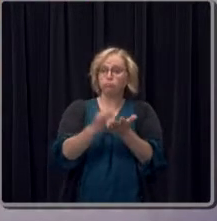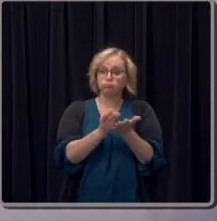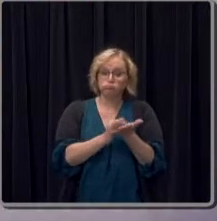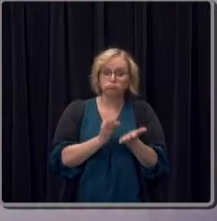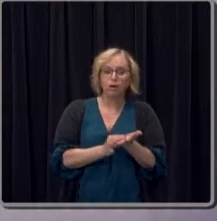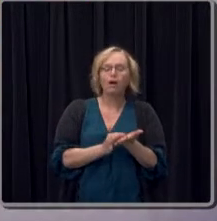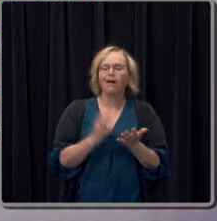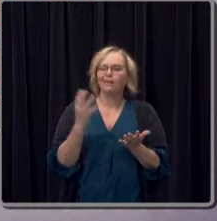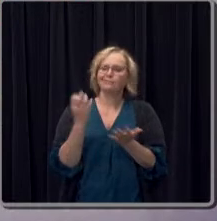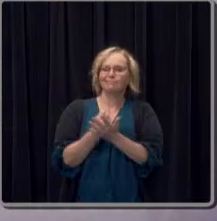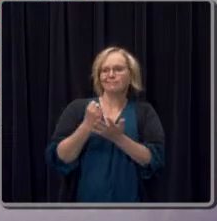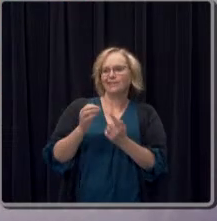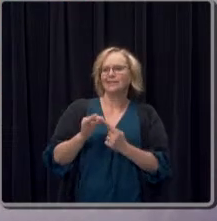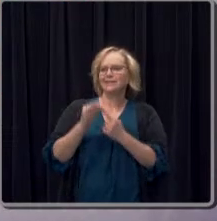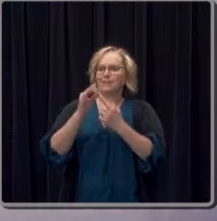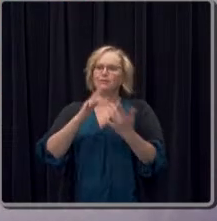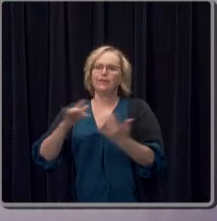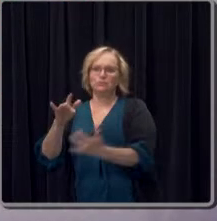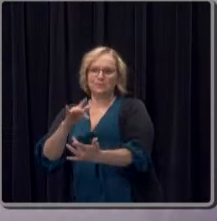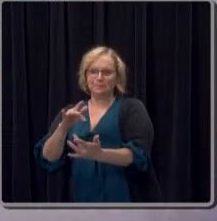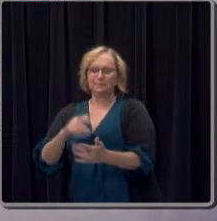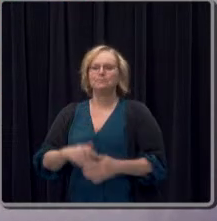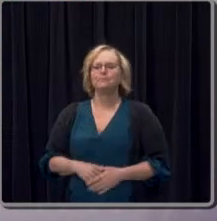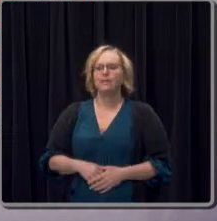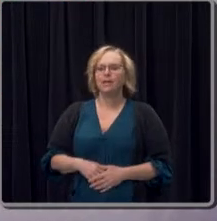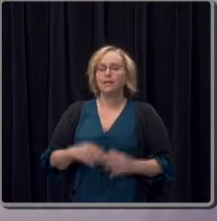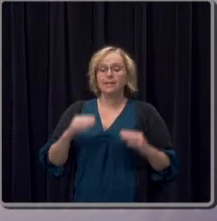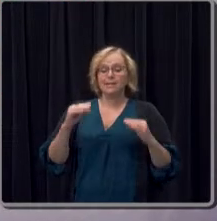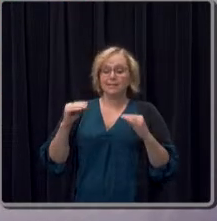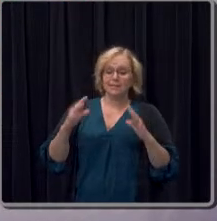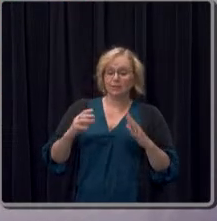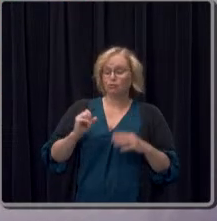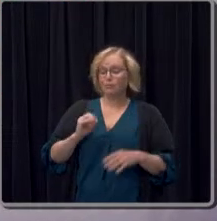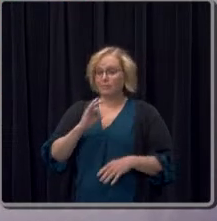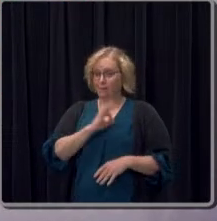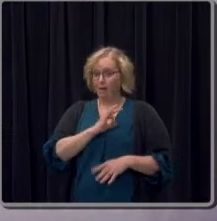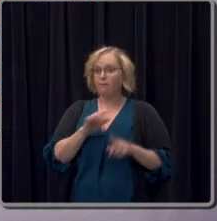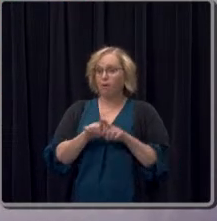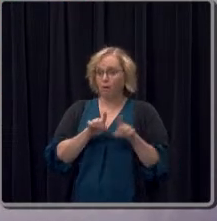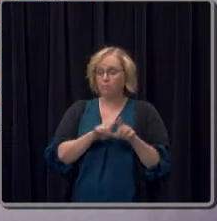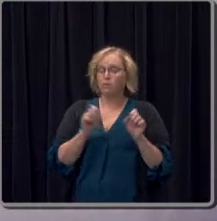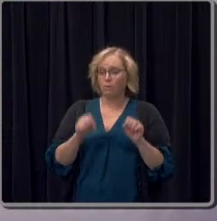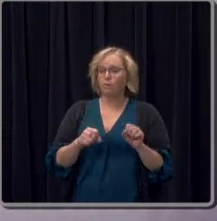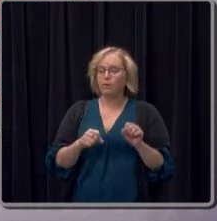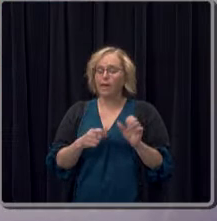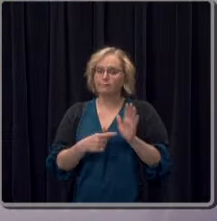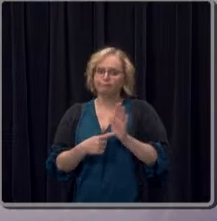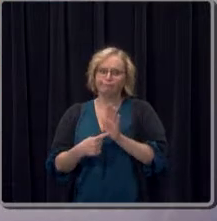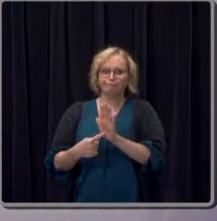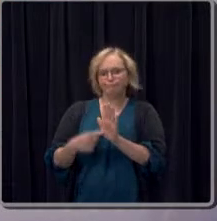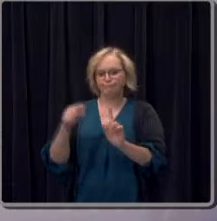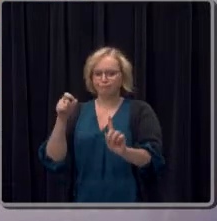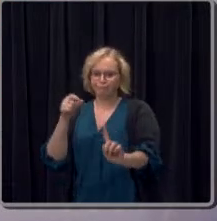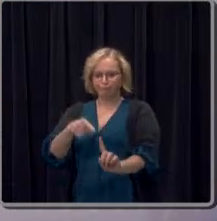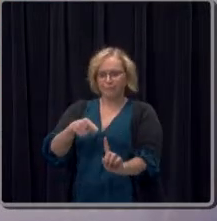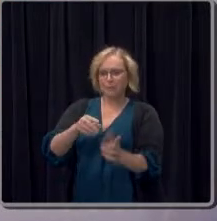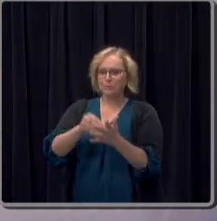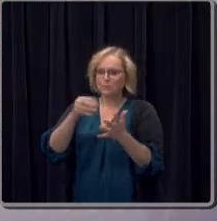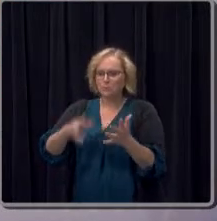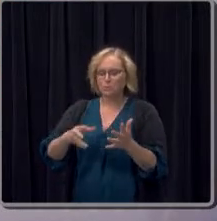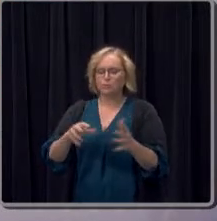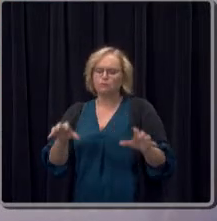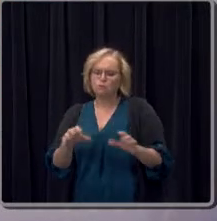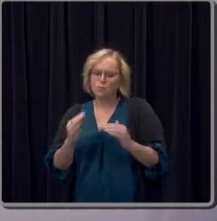trip. And then teachers and staff members can highlight students for going above and beyond the